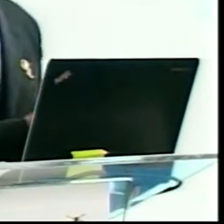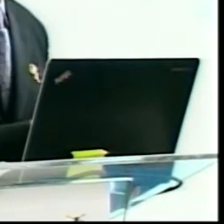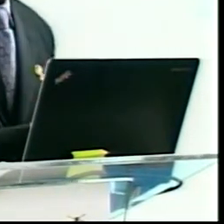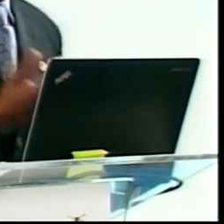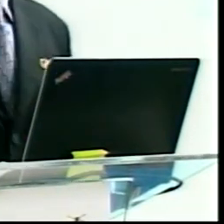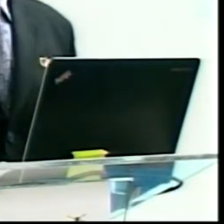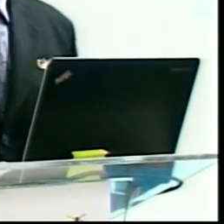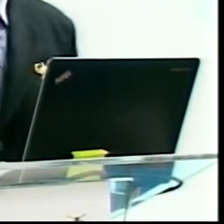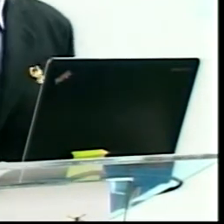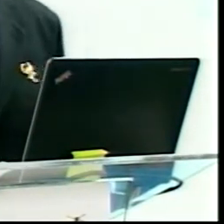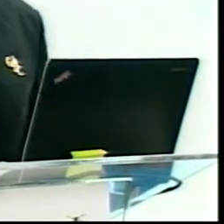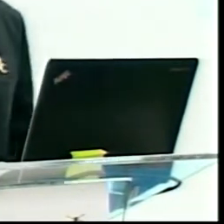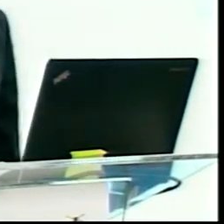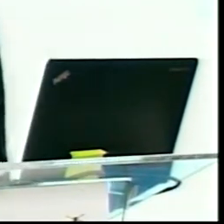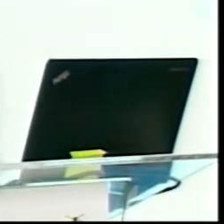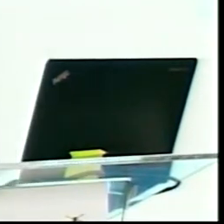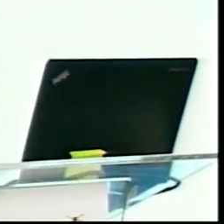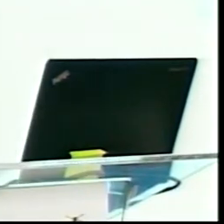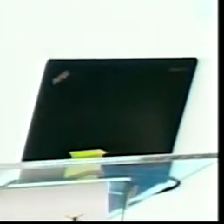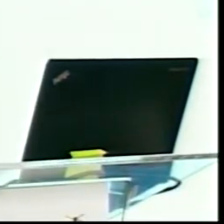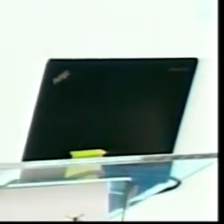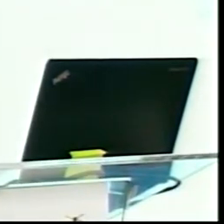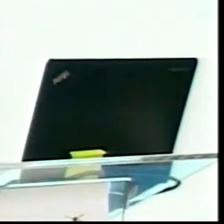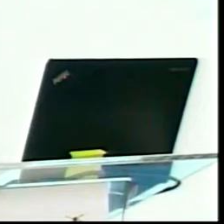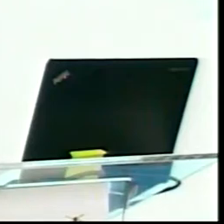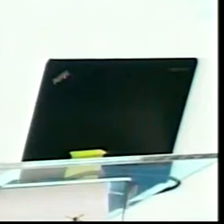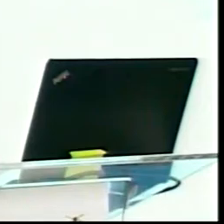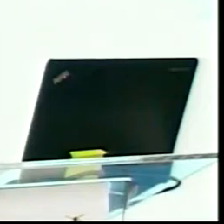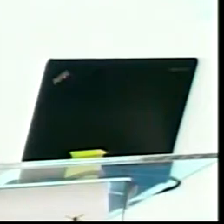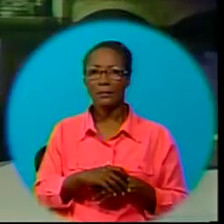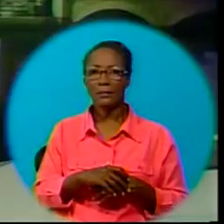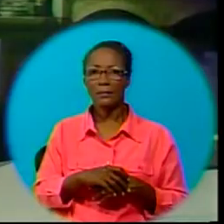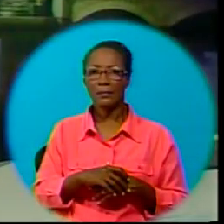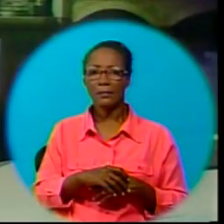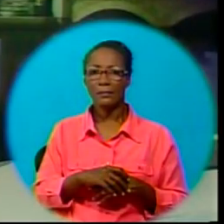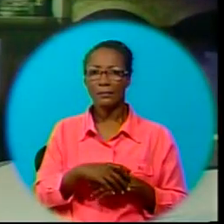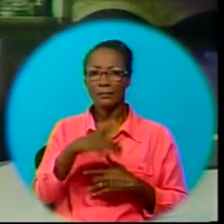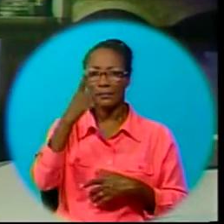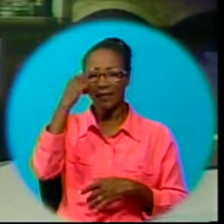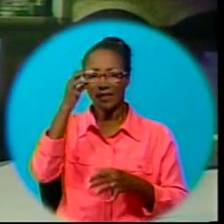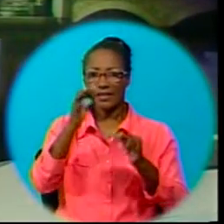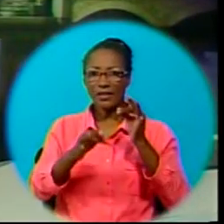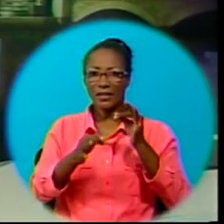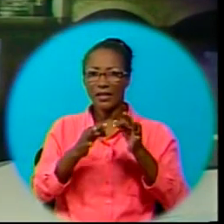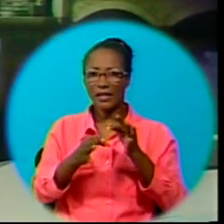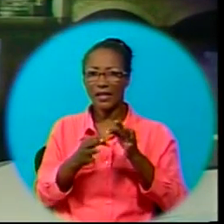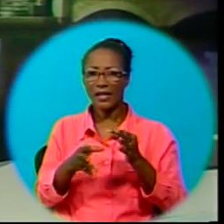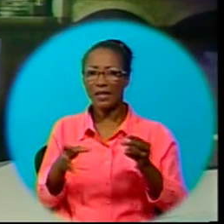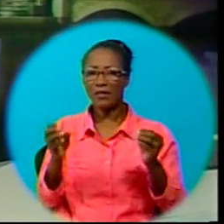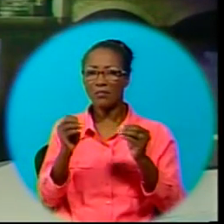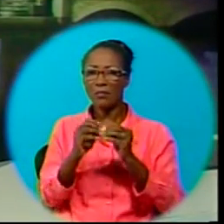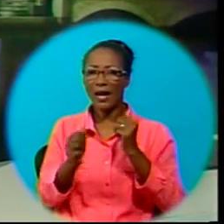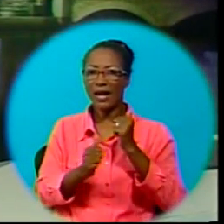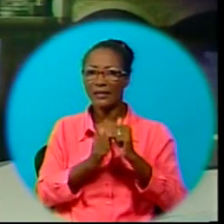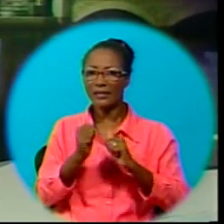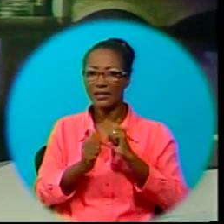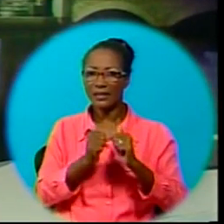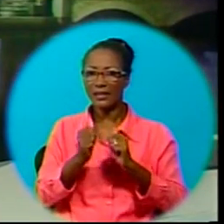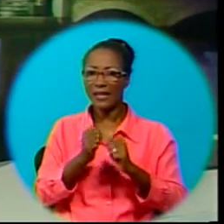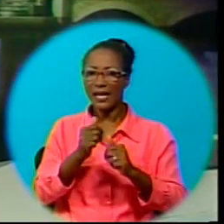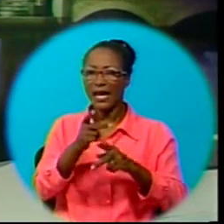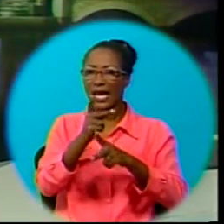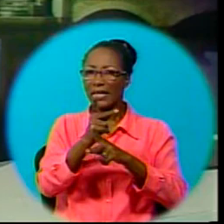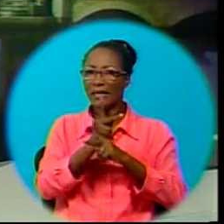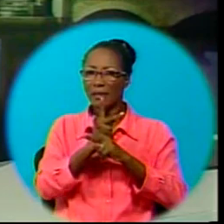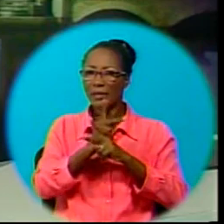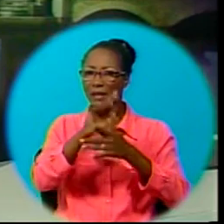sir, because the performance is at 54. Well, determination, extracurricular activities, and